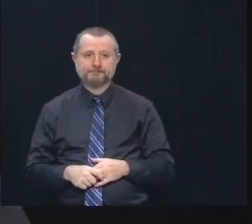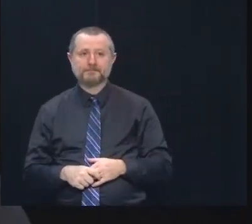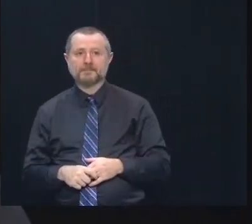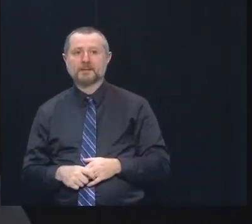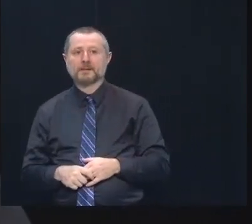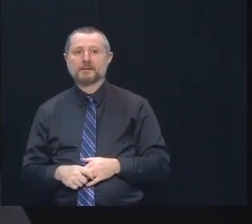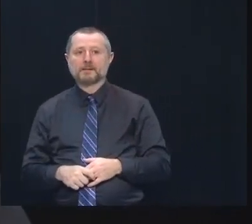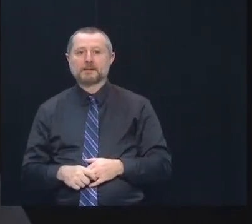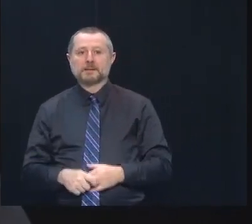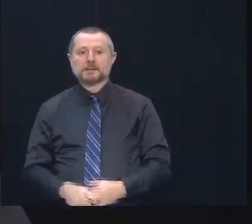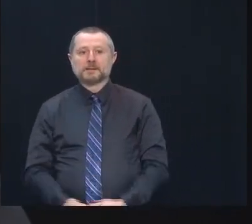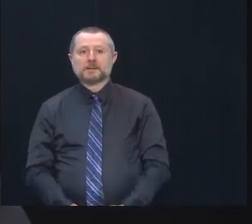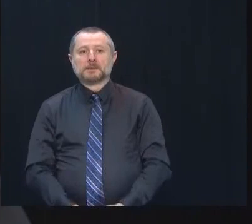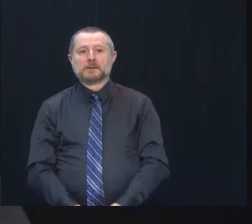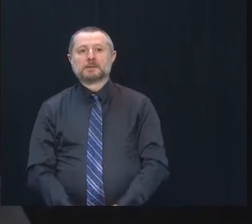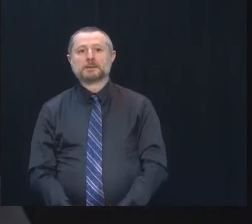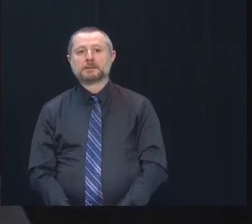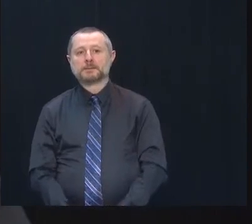And